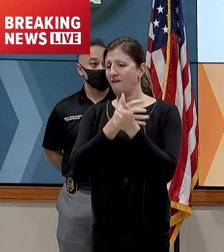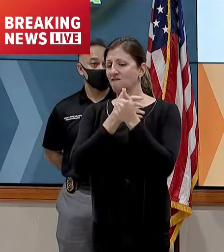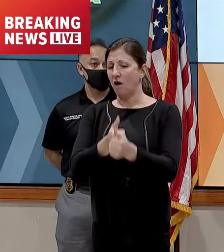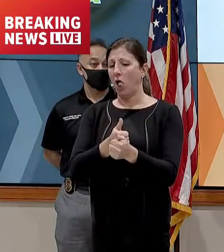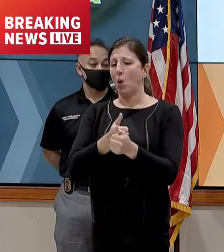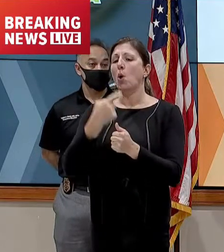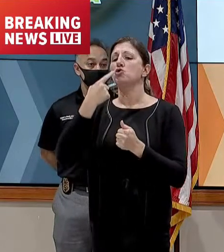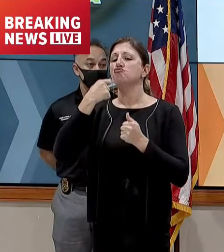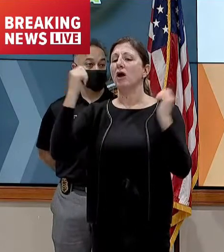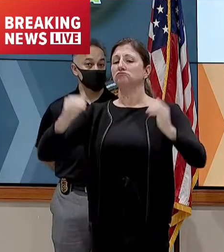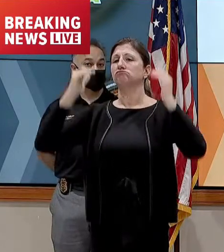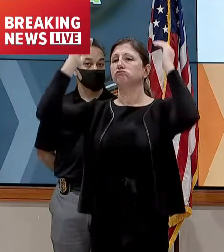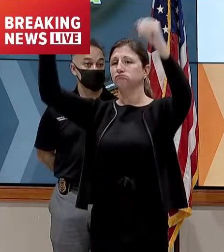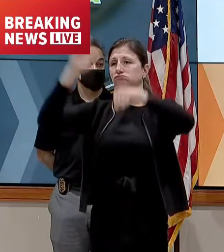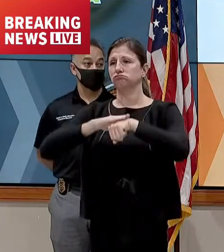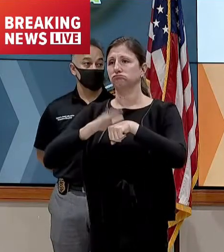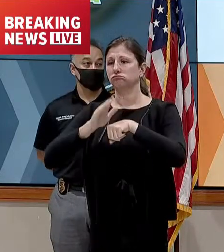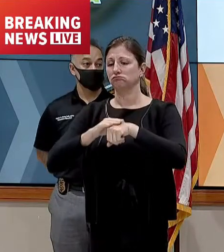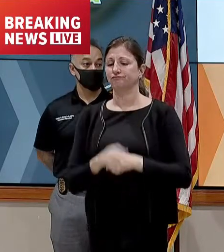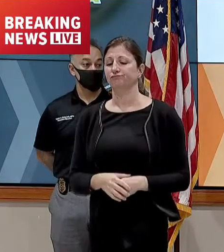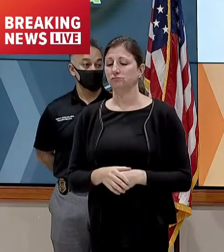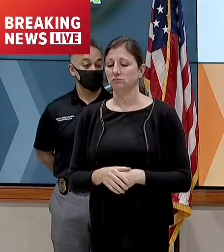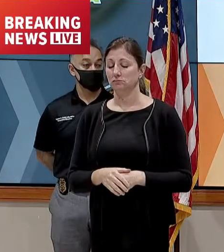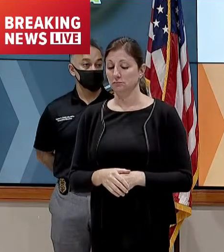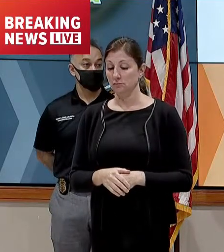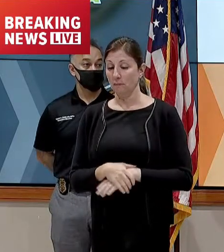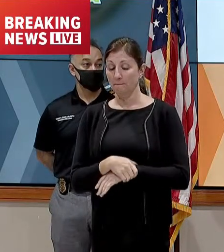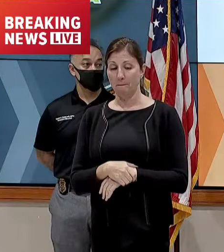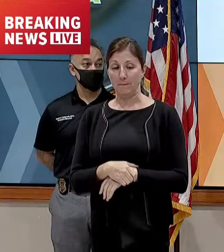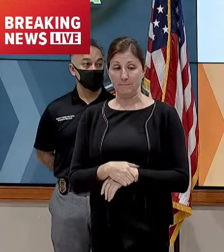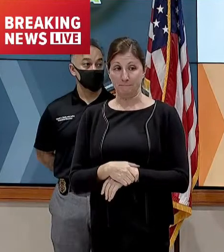Code Red activation? The